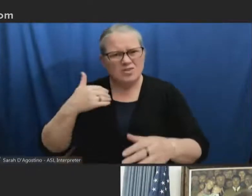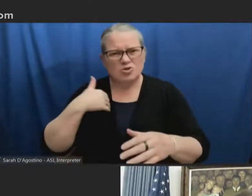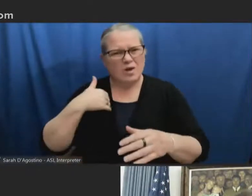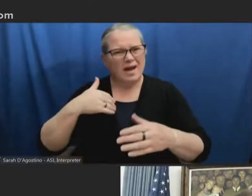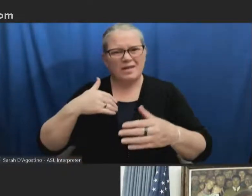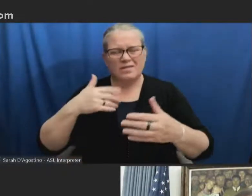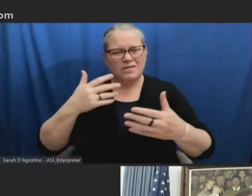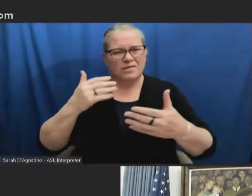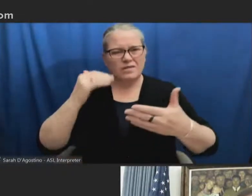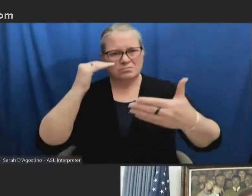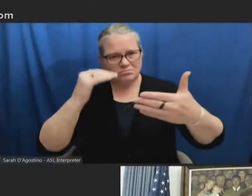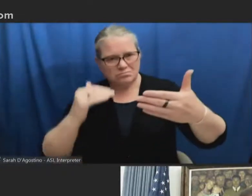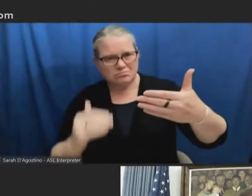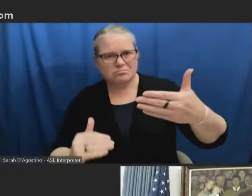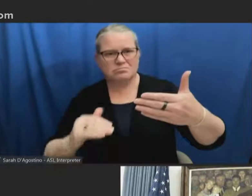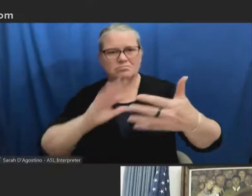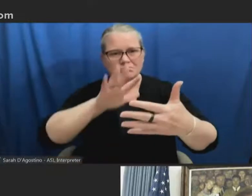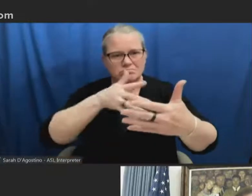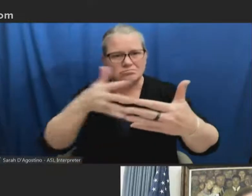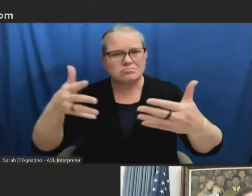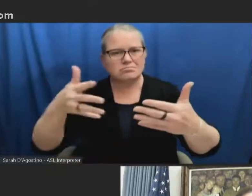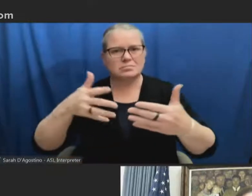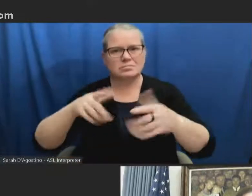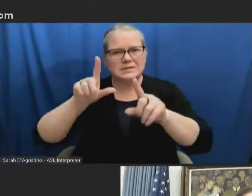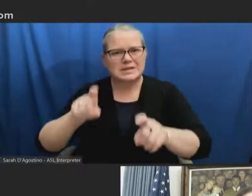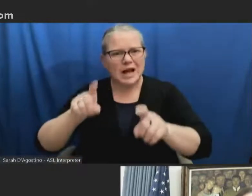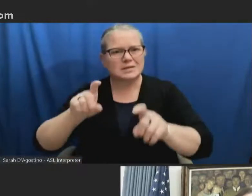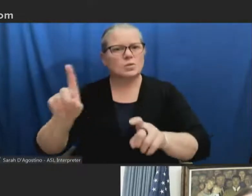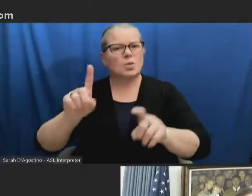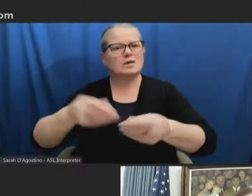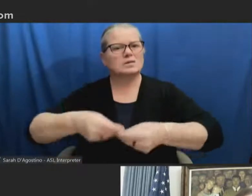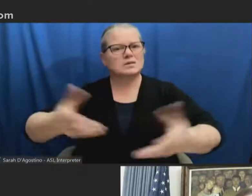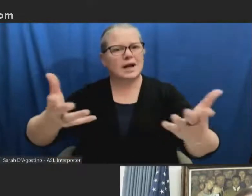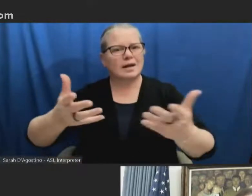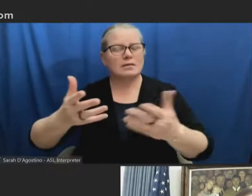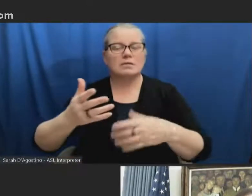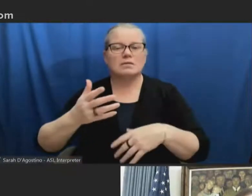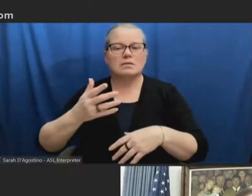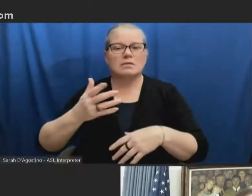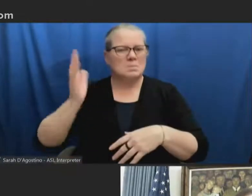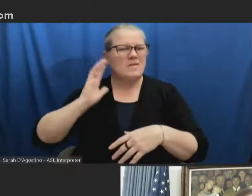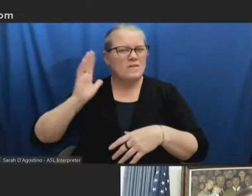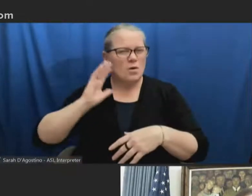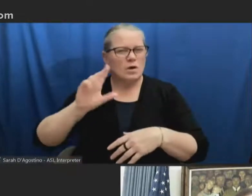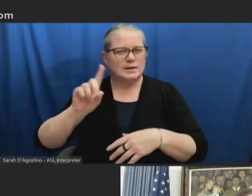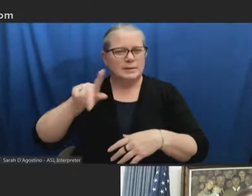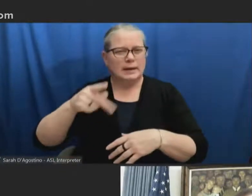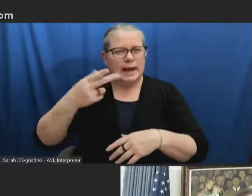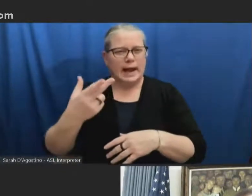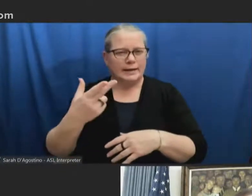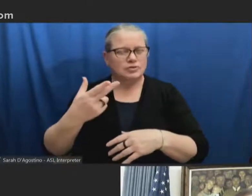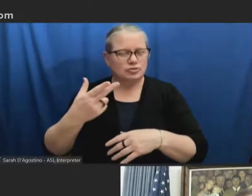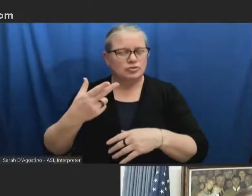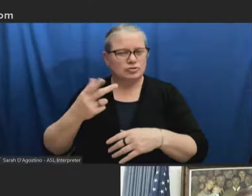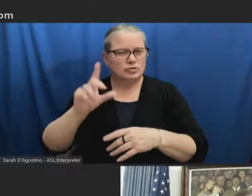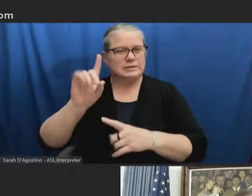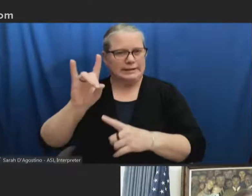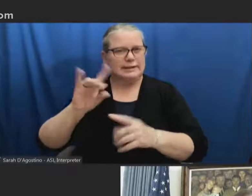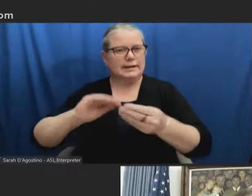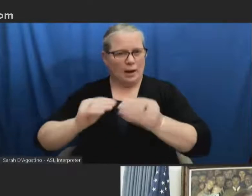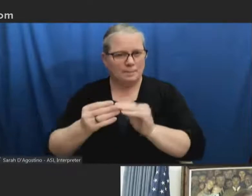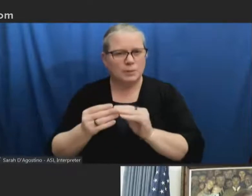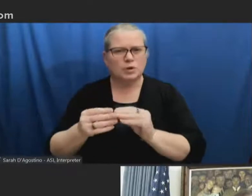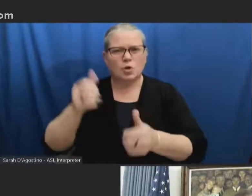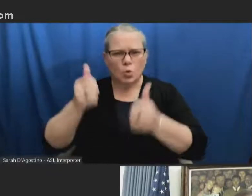one point, DPH had, sent numbers around to what each town was getting. Obviously,